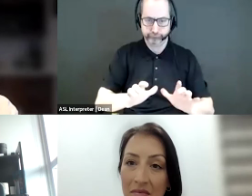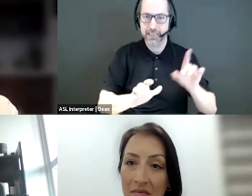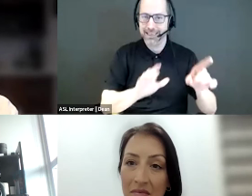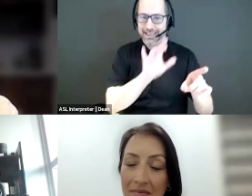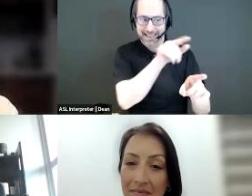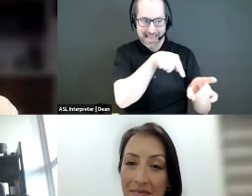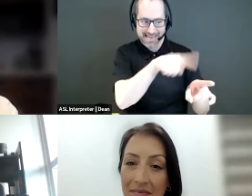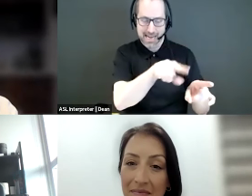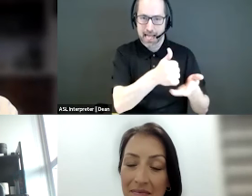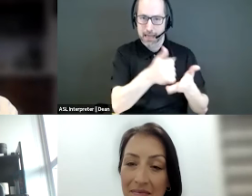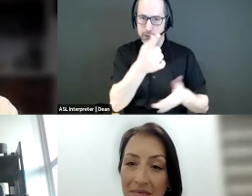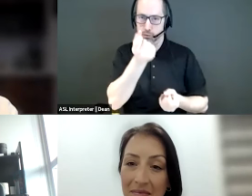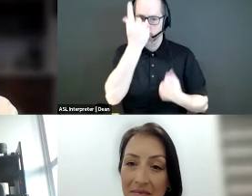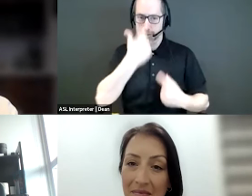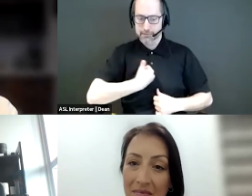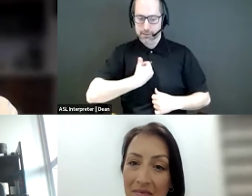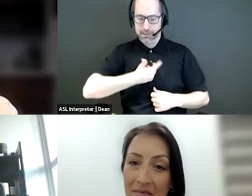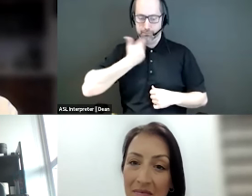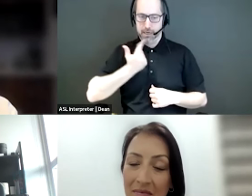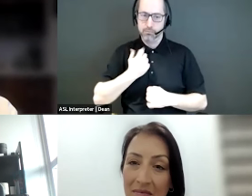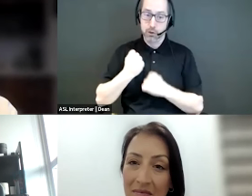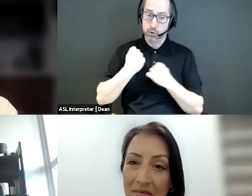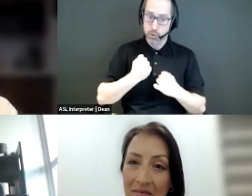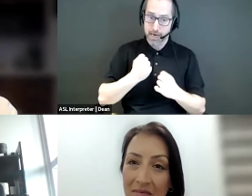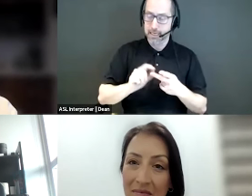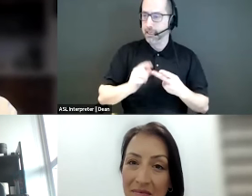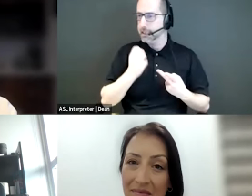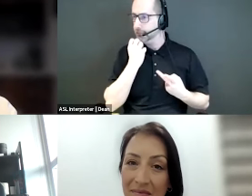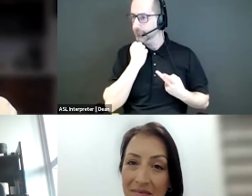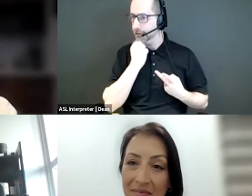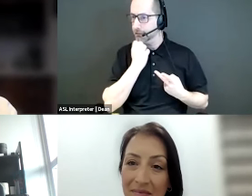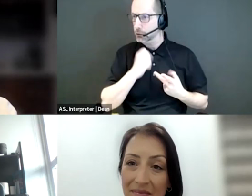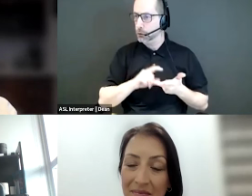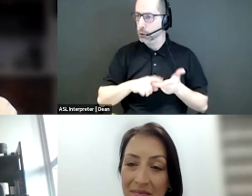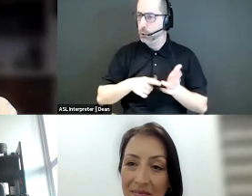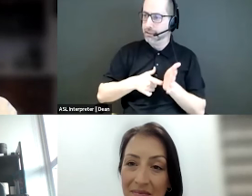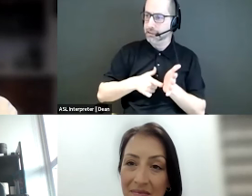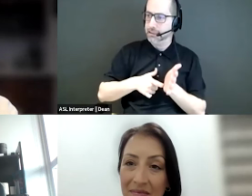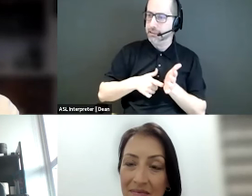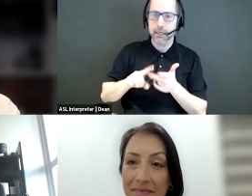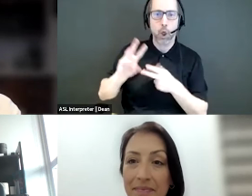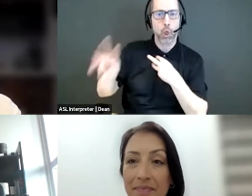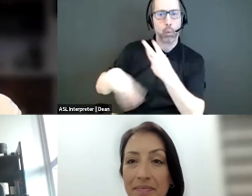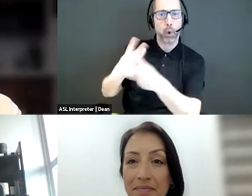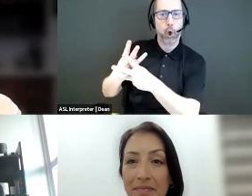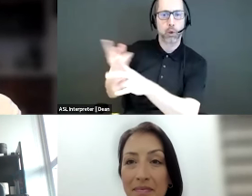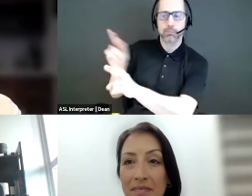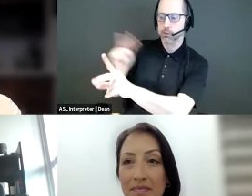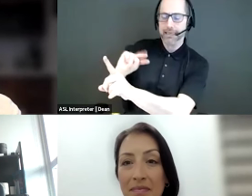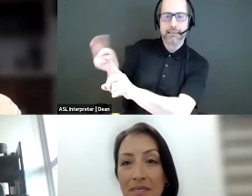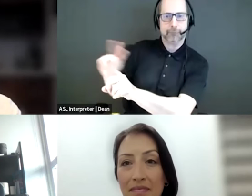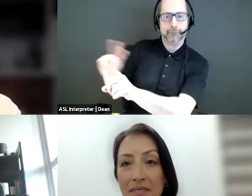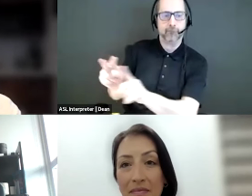yourself, your strengths, values, needs, and how you perceive the world. It's